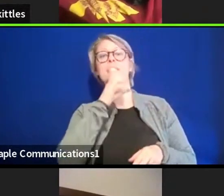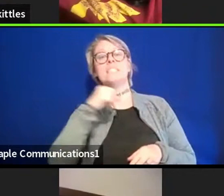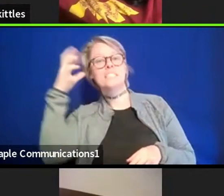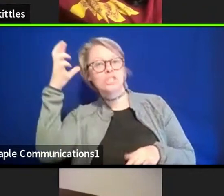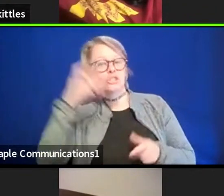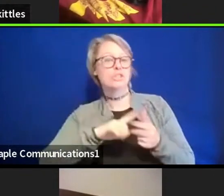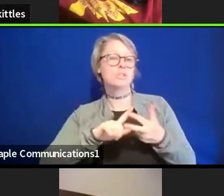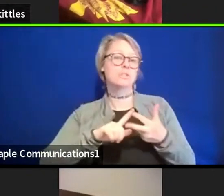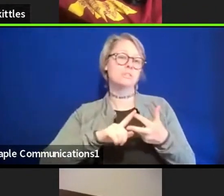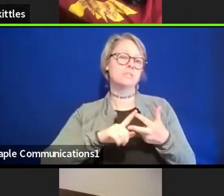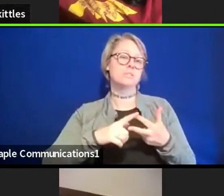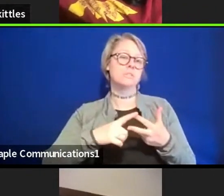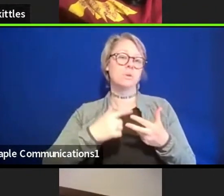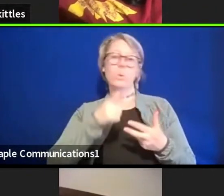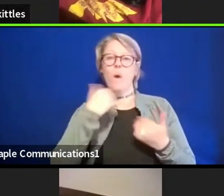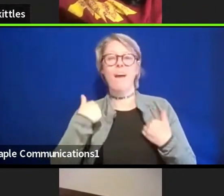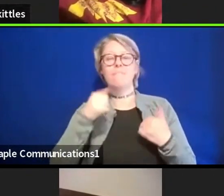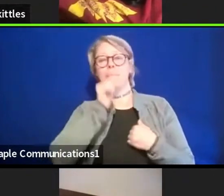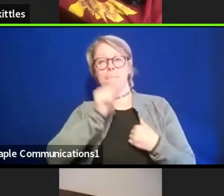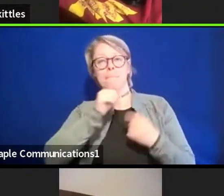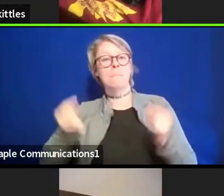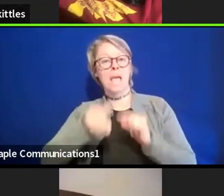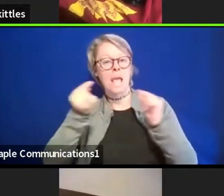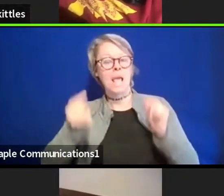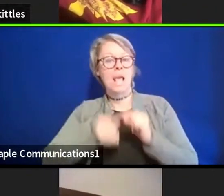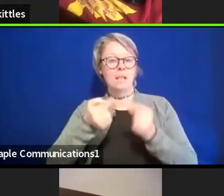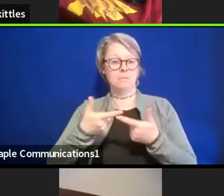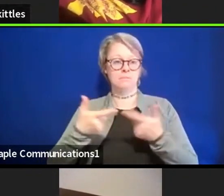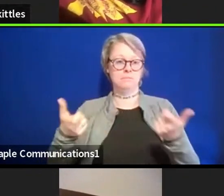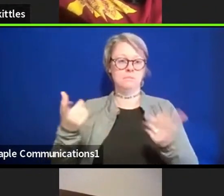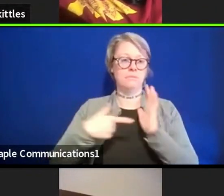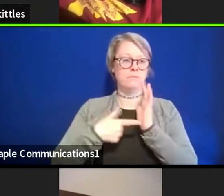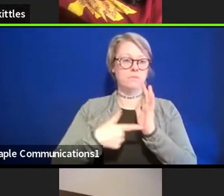with going through pain such as